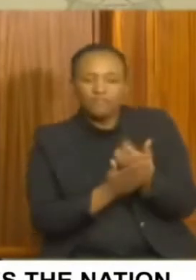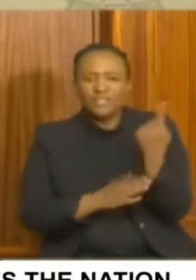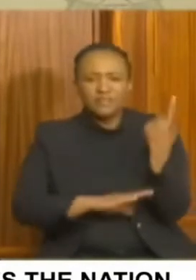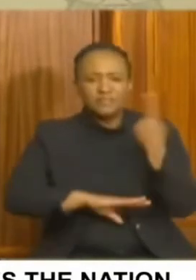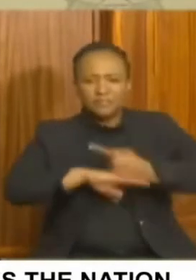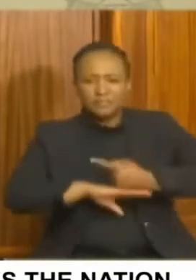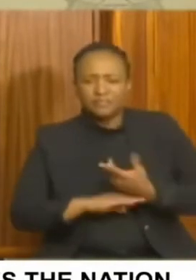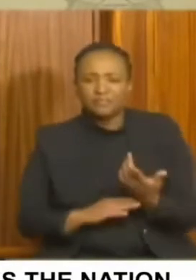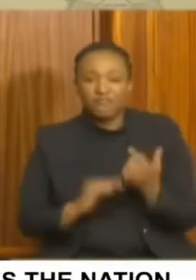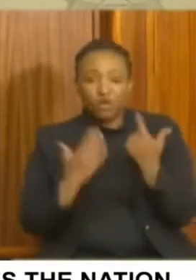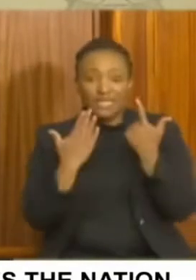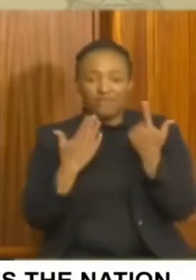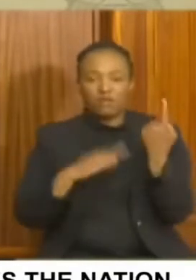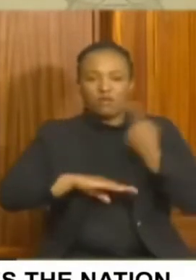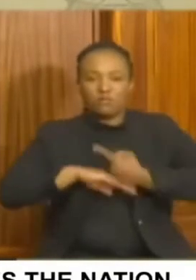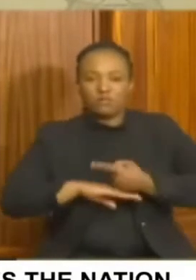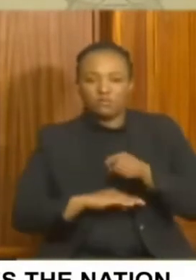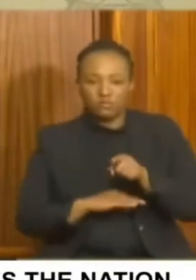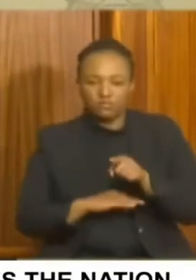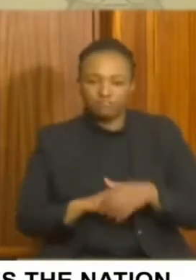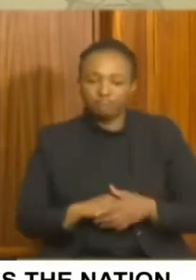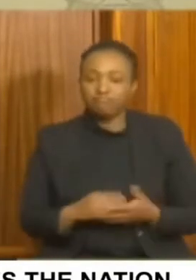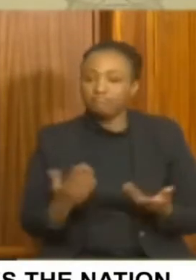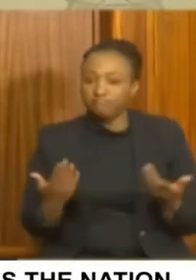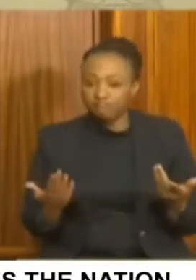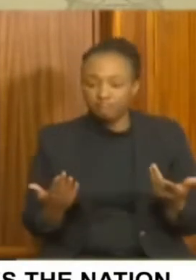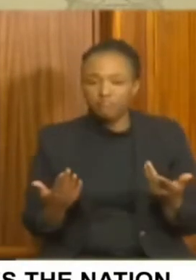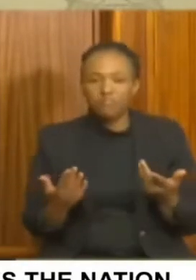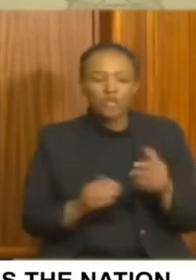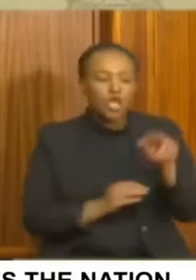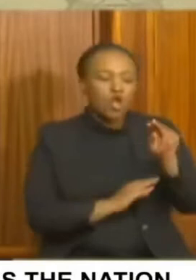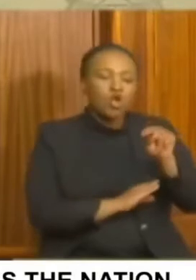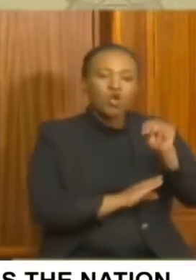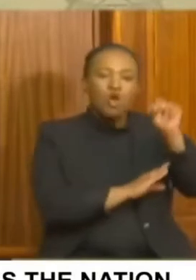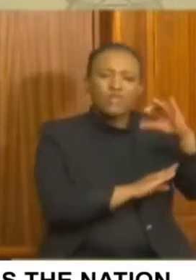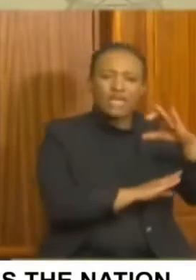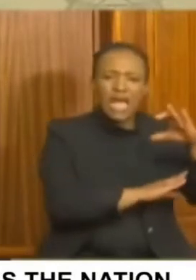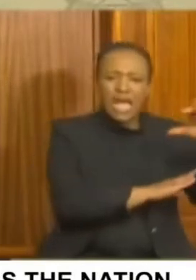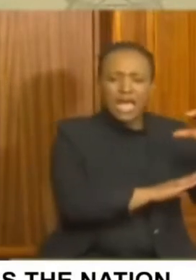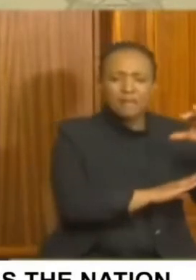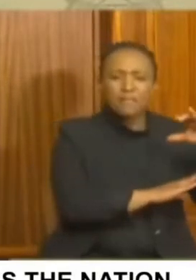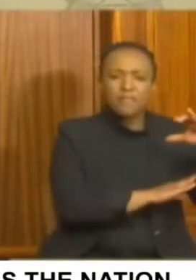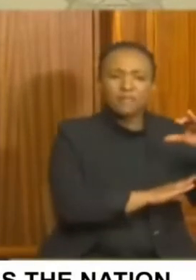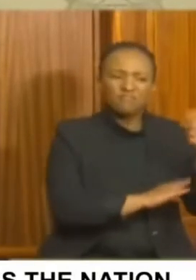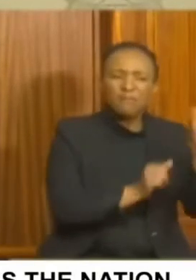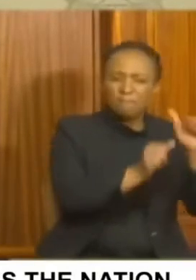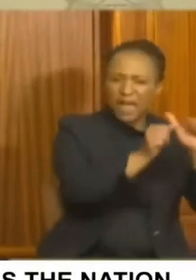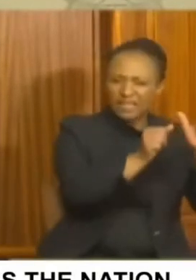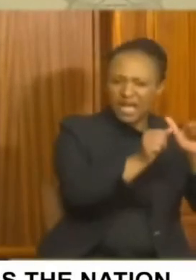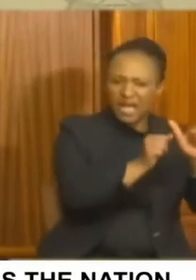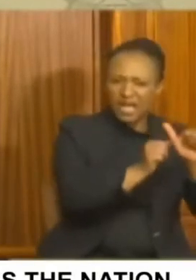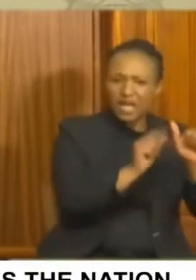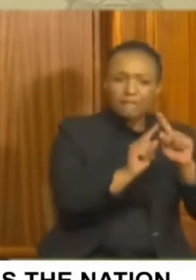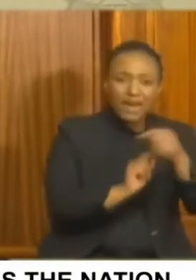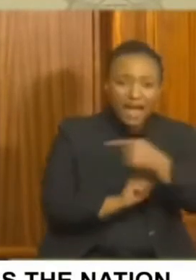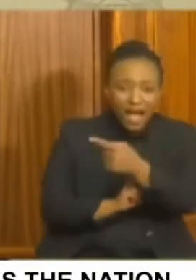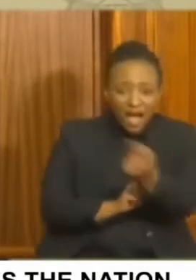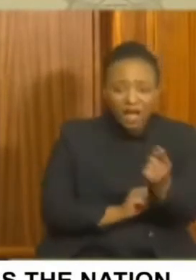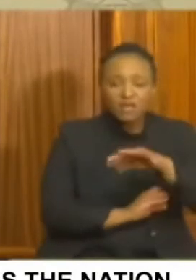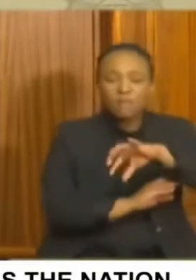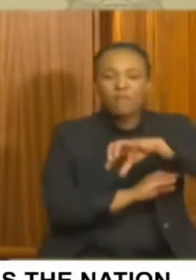That colonial math. With the exception of Northern Cape. Settler math. All provinces are